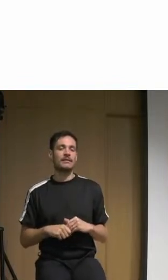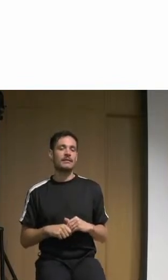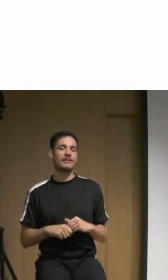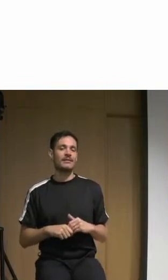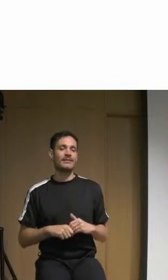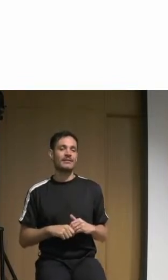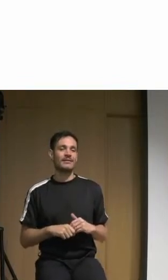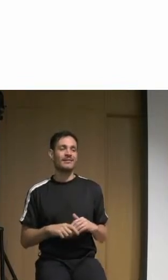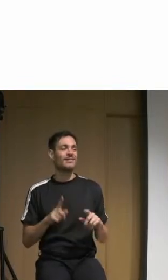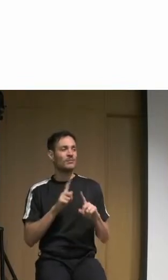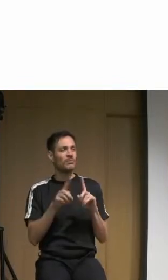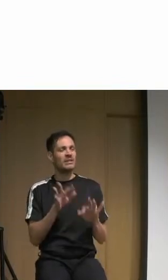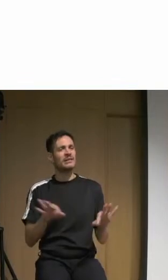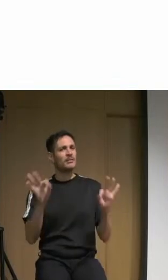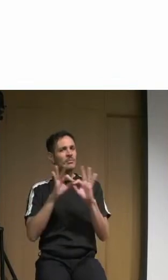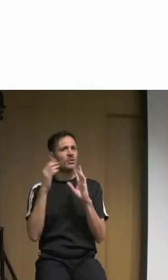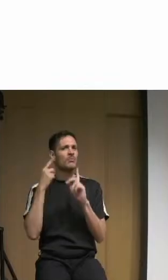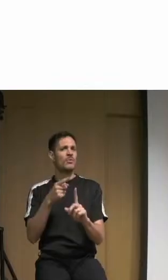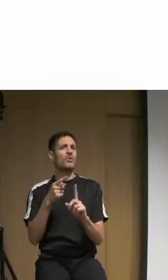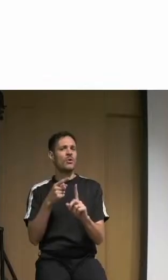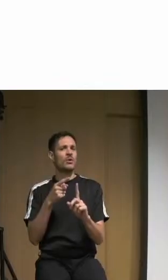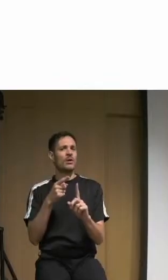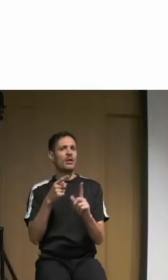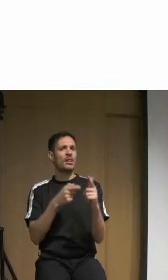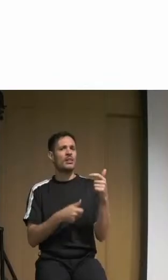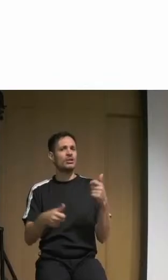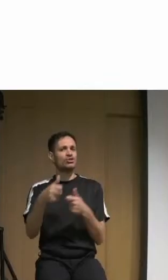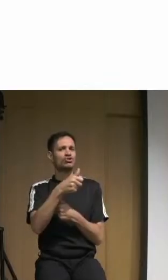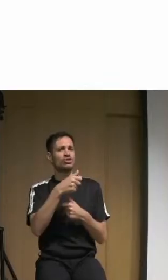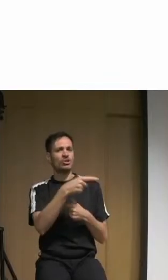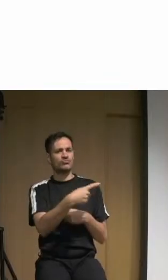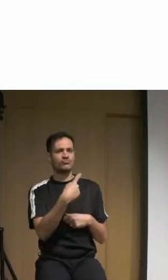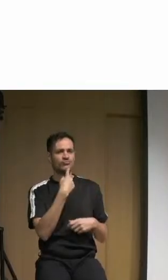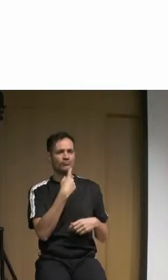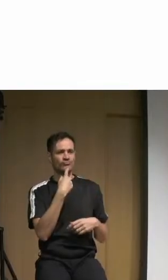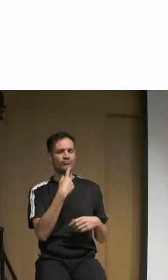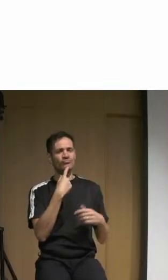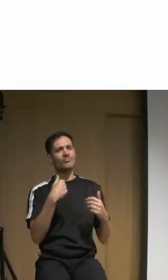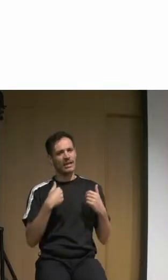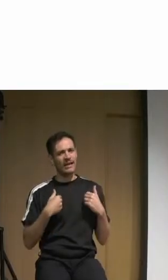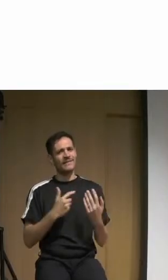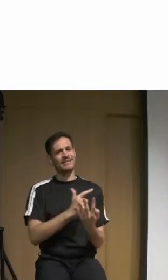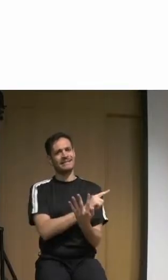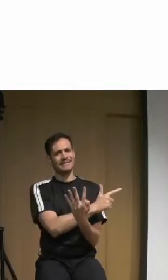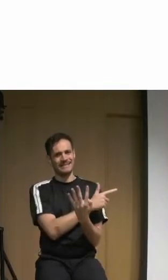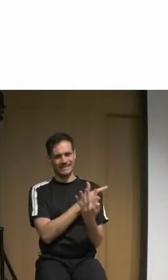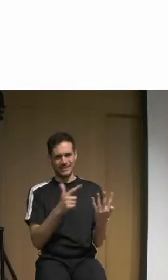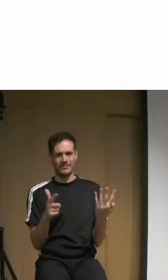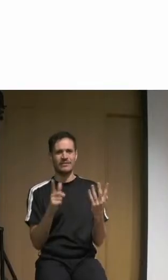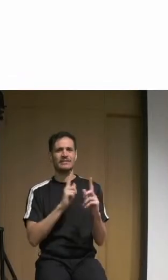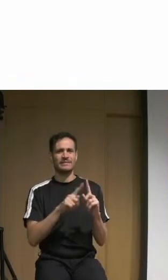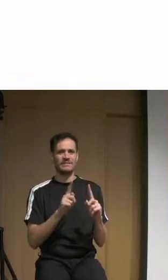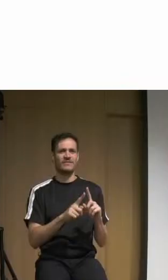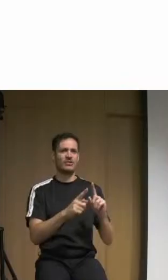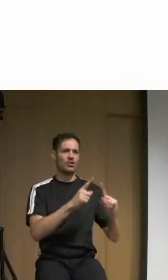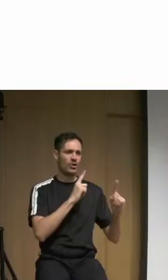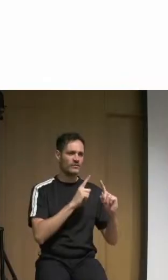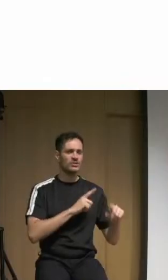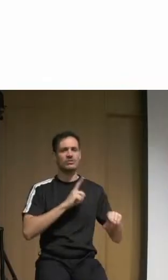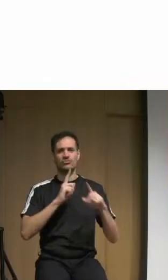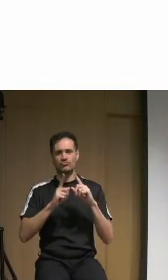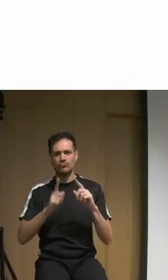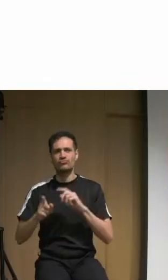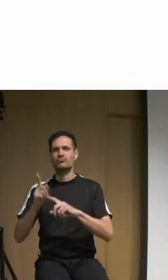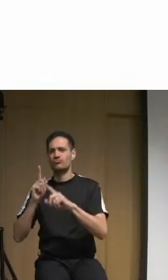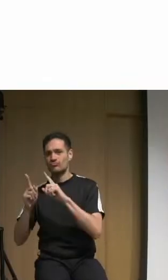But I think the key point was just made by the chair. There were a series of conversations, and none of us knows